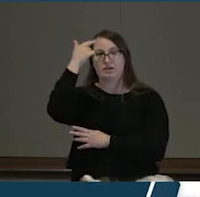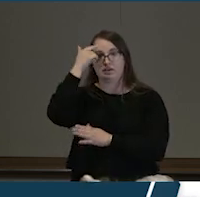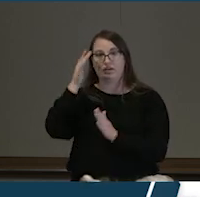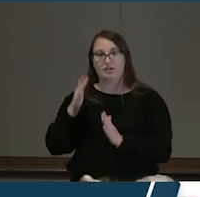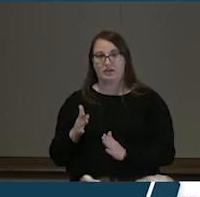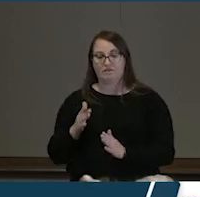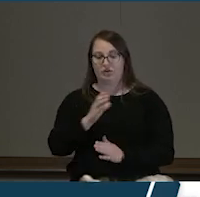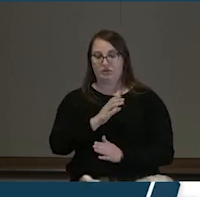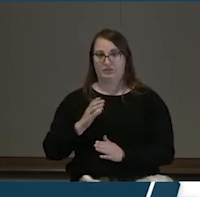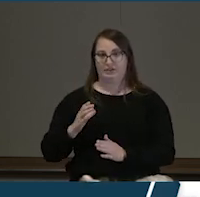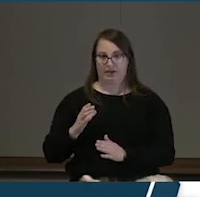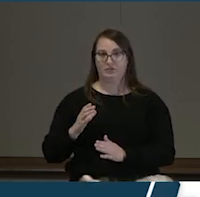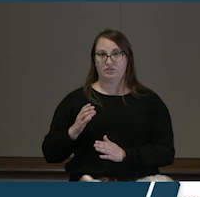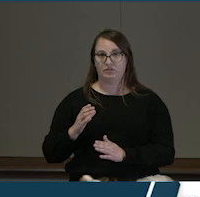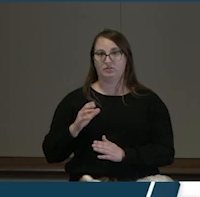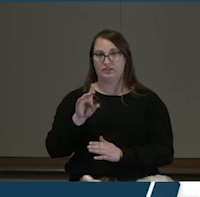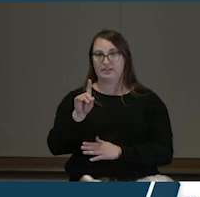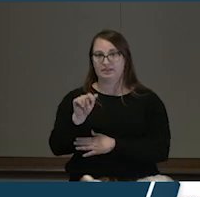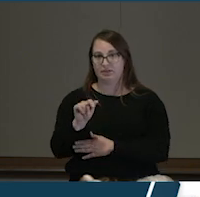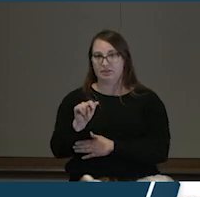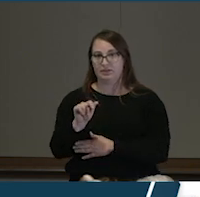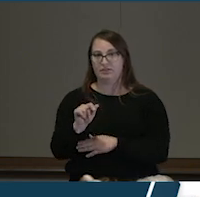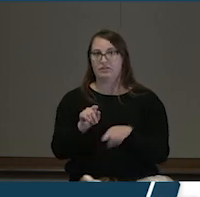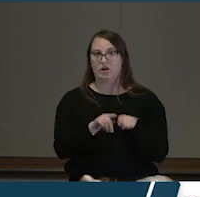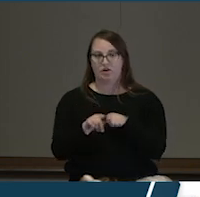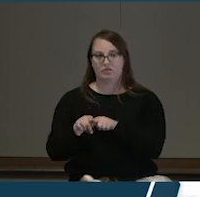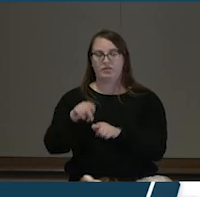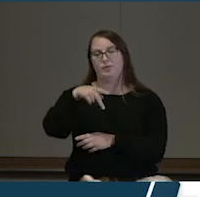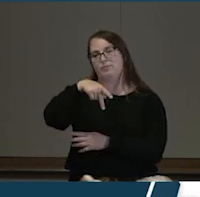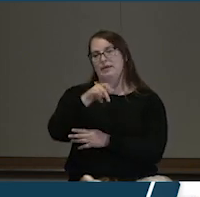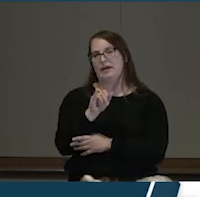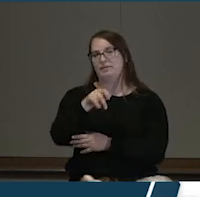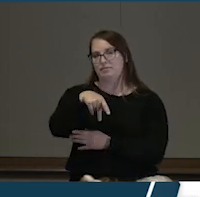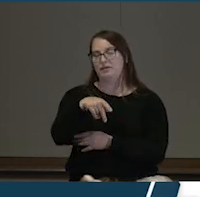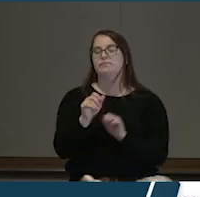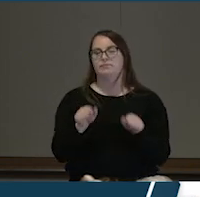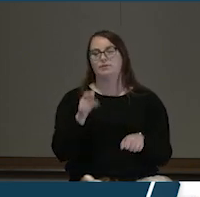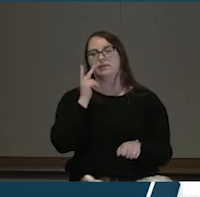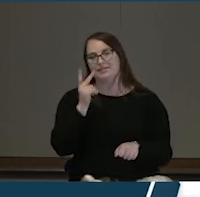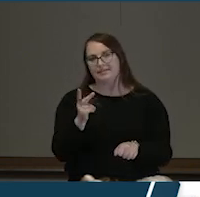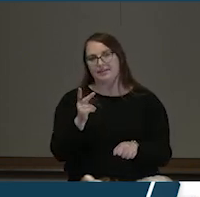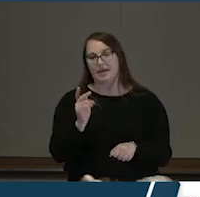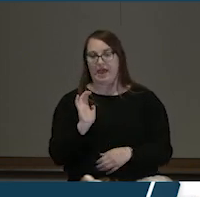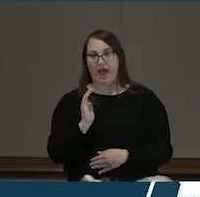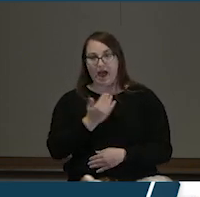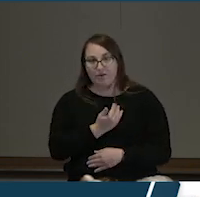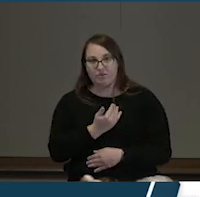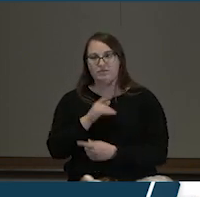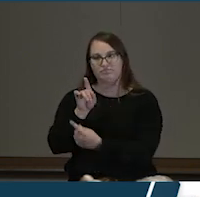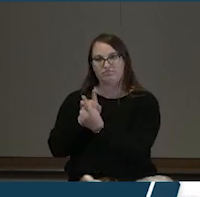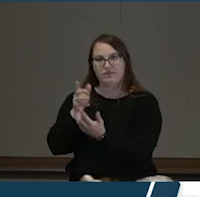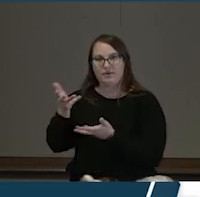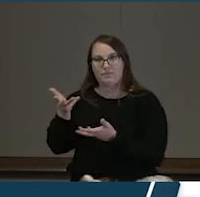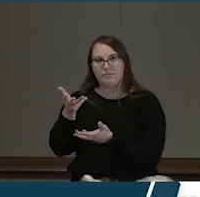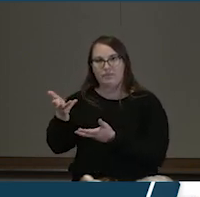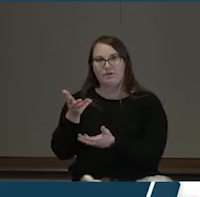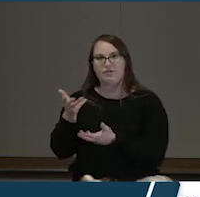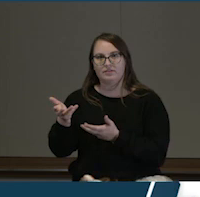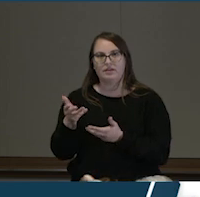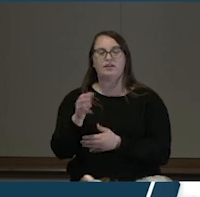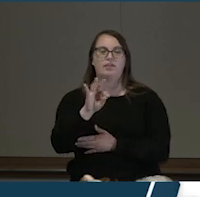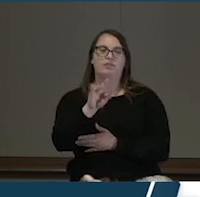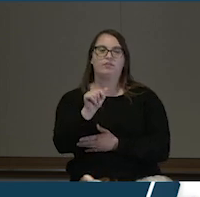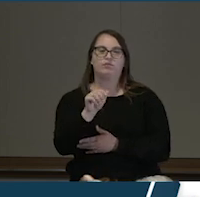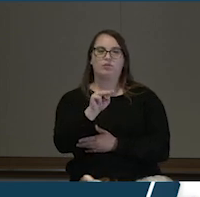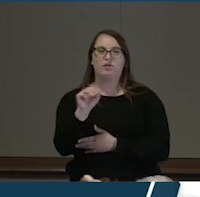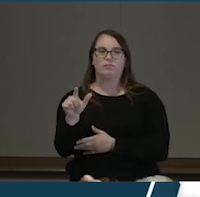which I know is a mouthful, and Partners in Policymaking. You'll be able to see it there. So ours is in person. It is in Orlando. It's a Florida Mall hotel.